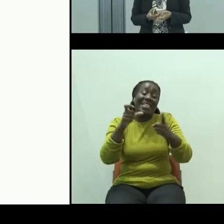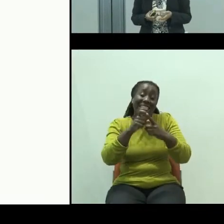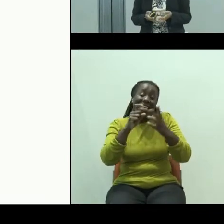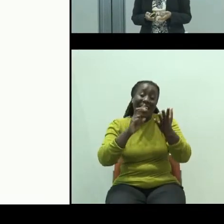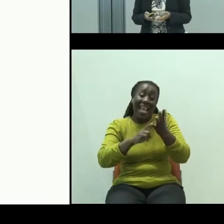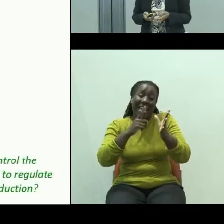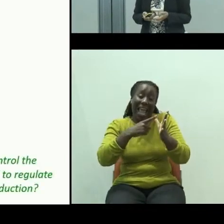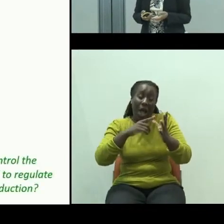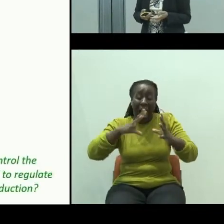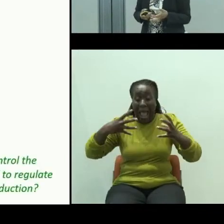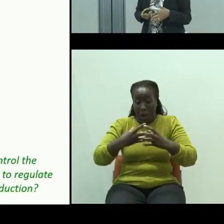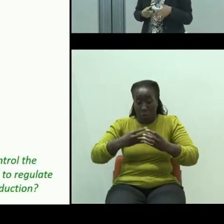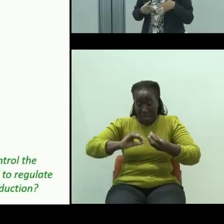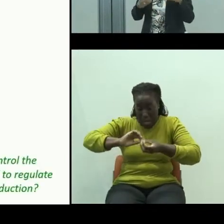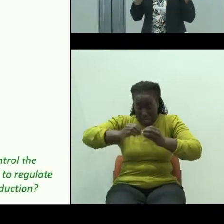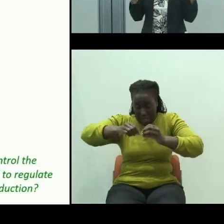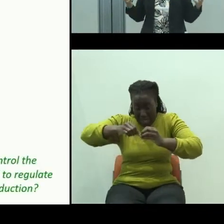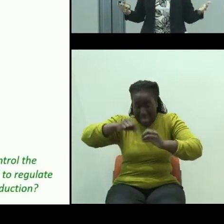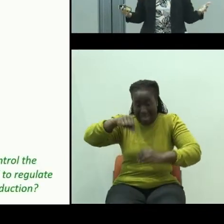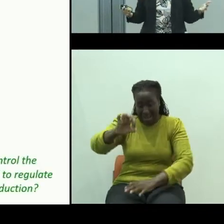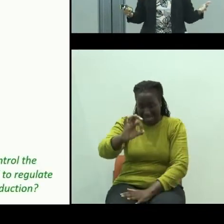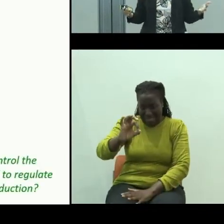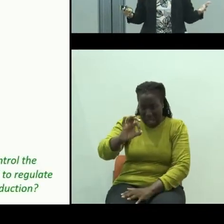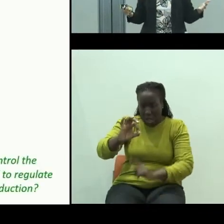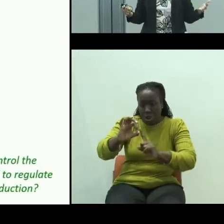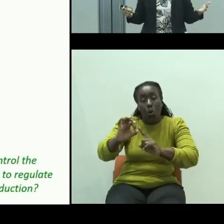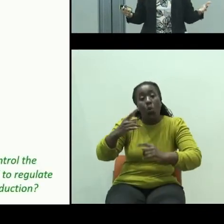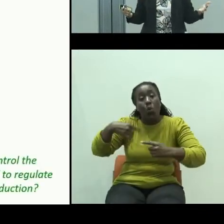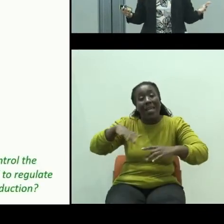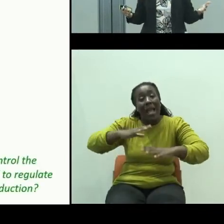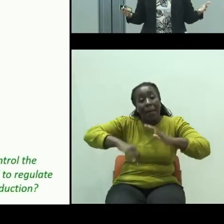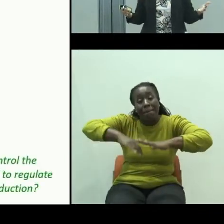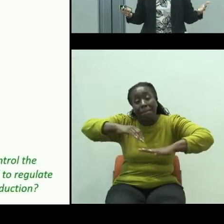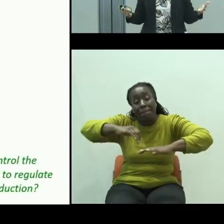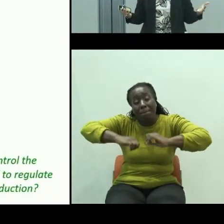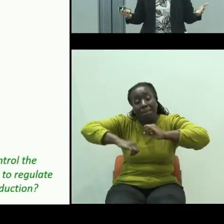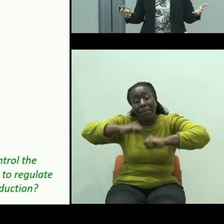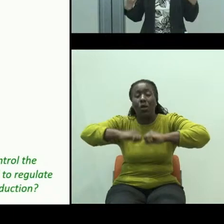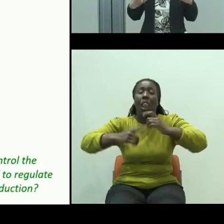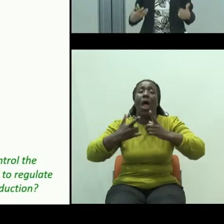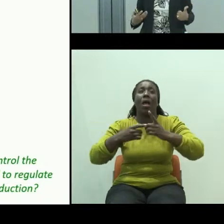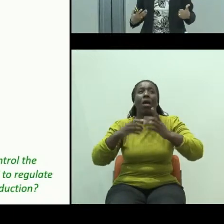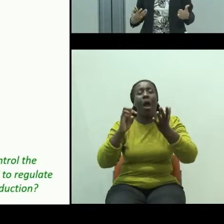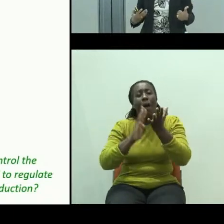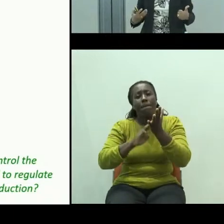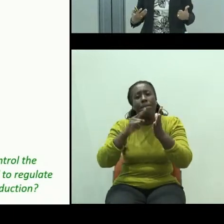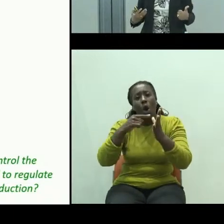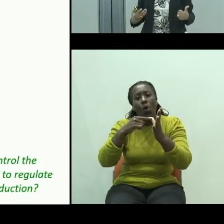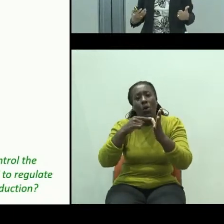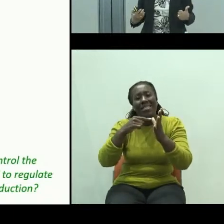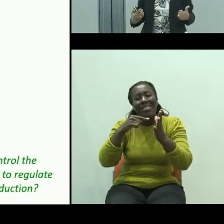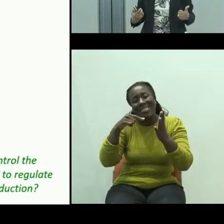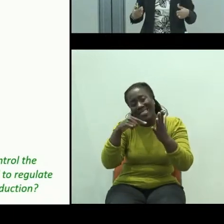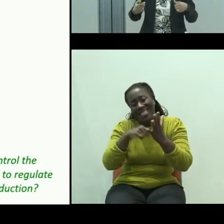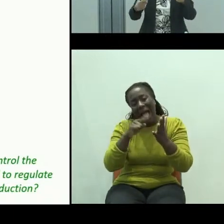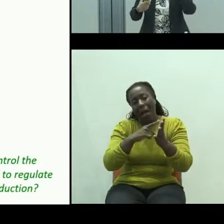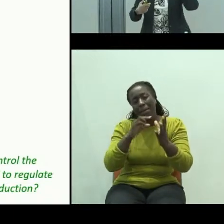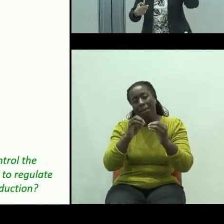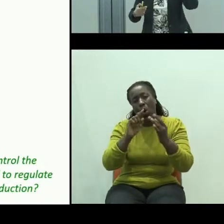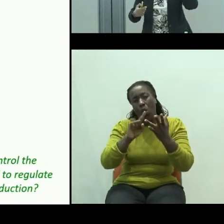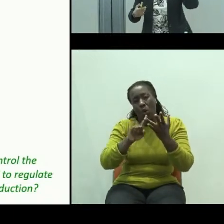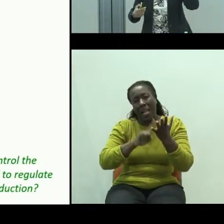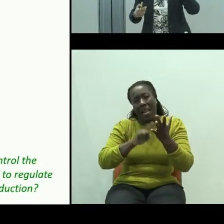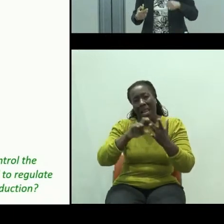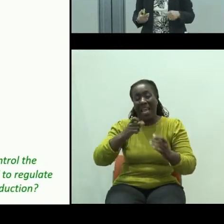together into a cell to be able to build what we call a metabolite valve? We call them valves because if you have